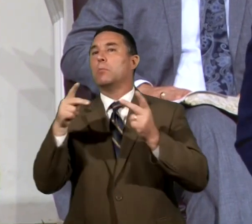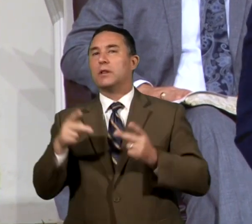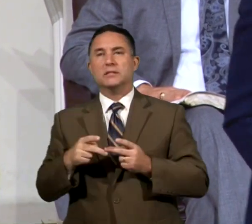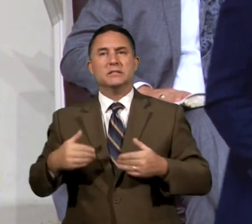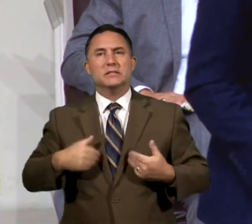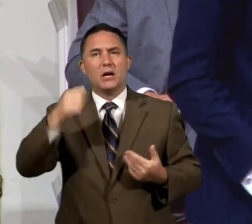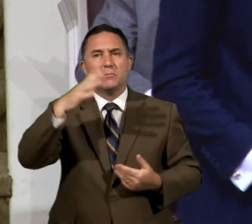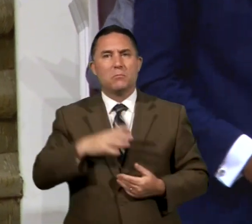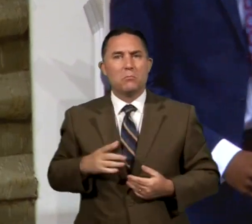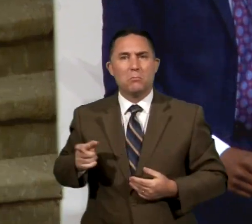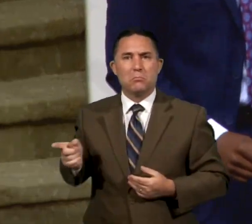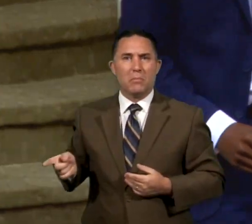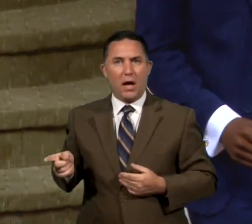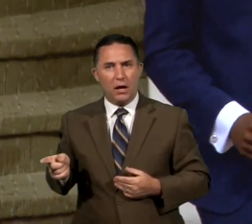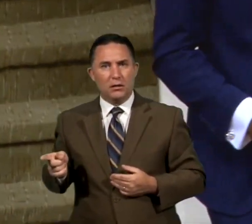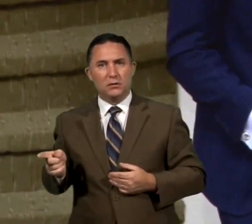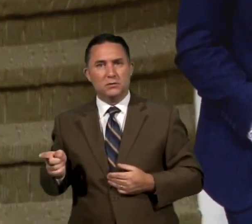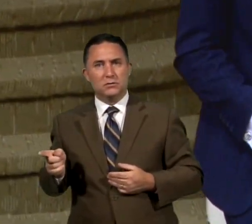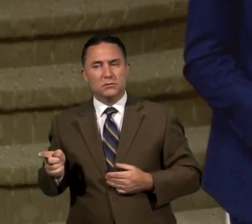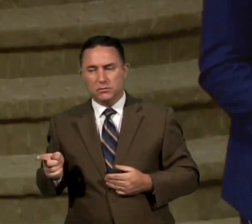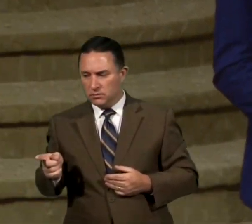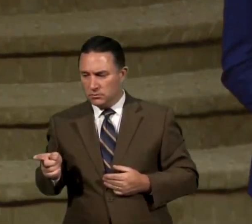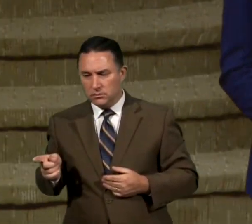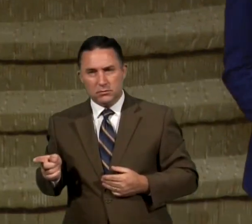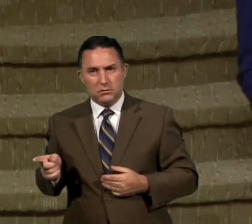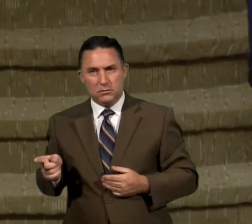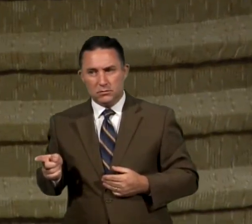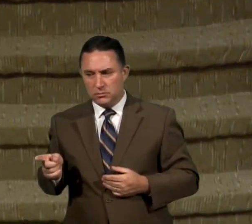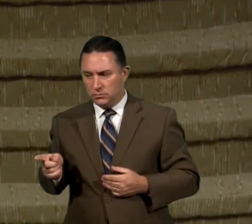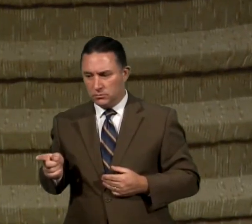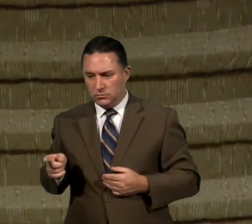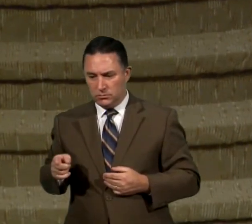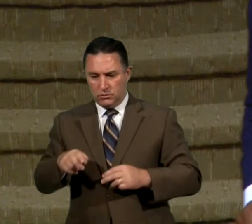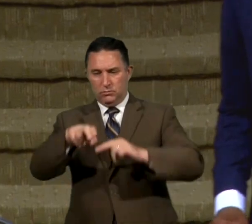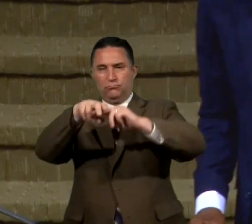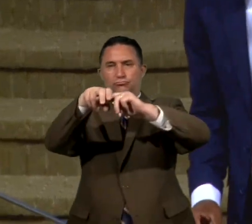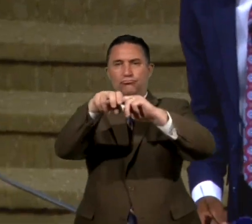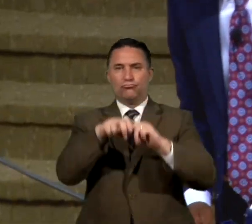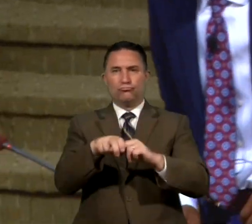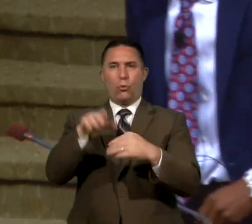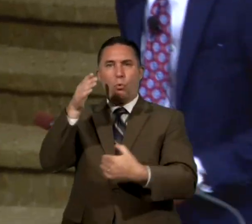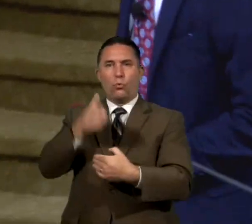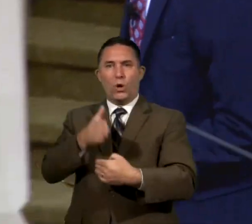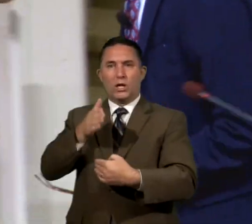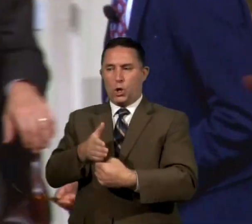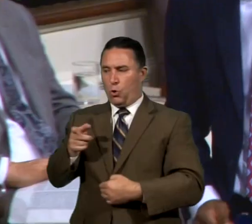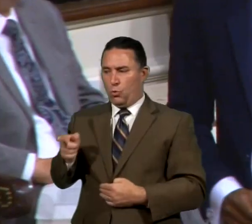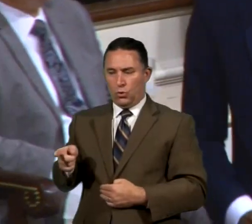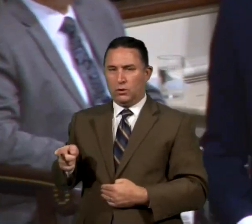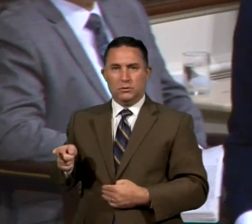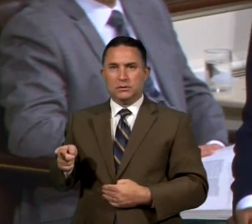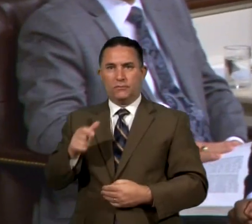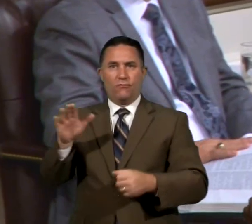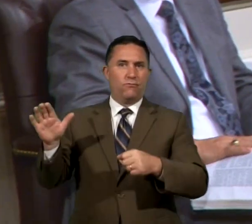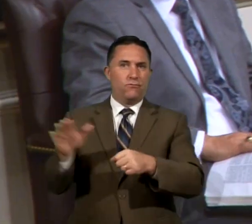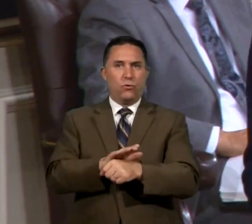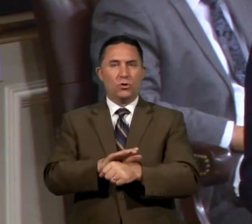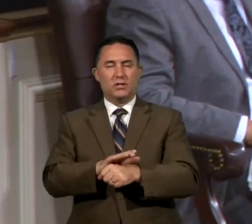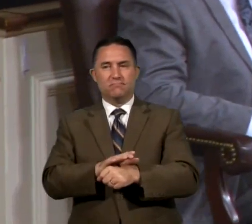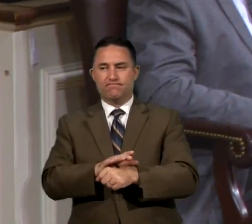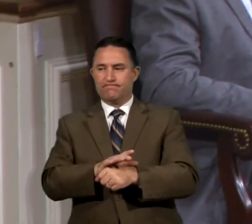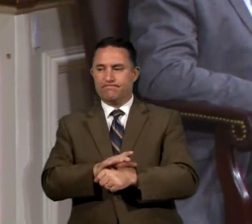This young man, listen to me carefully, took this seat on the window because he was not fully